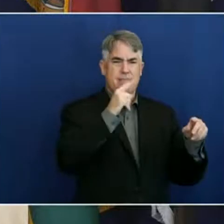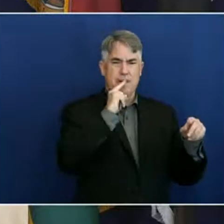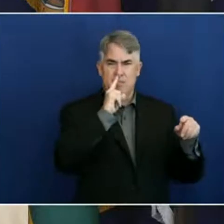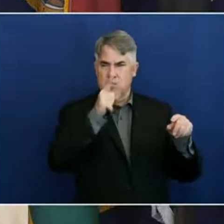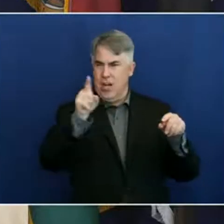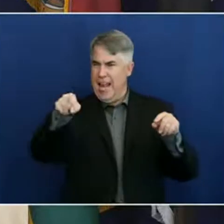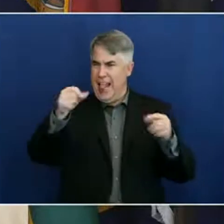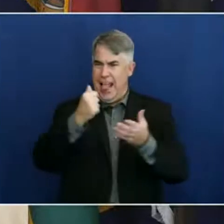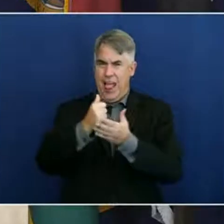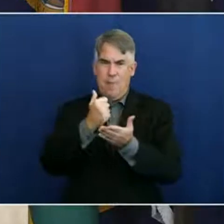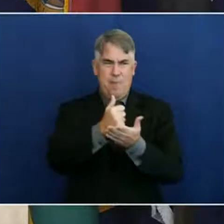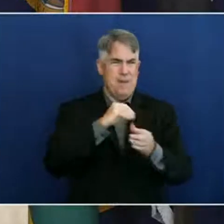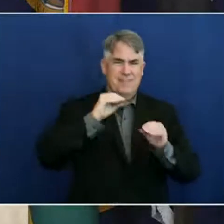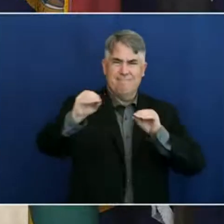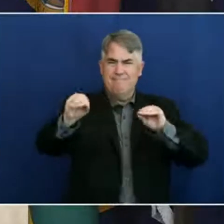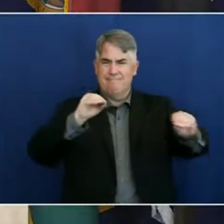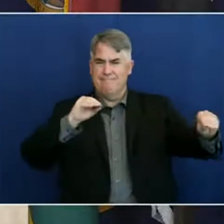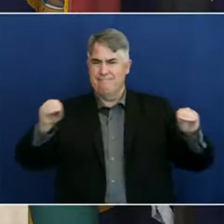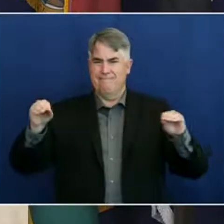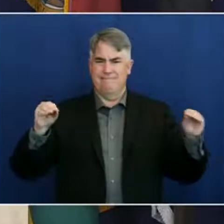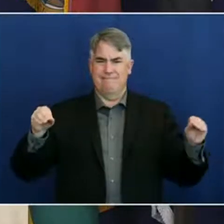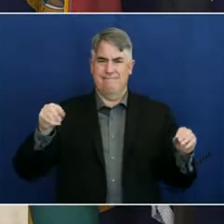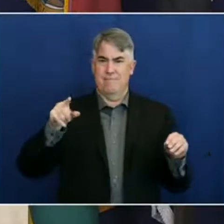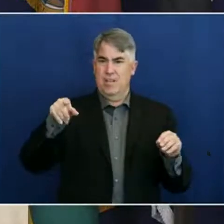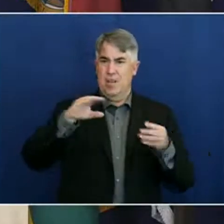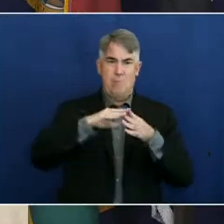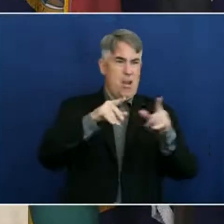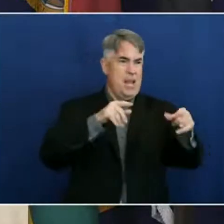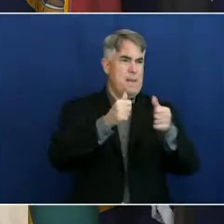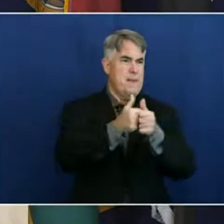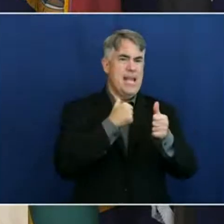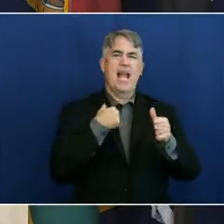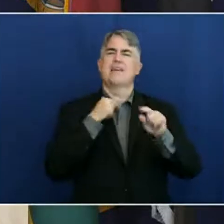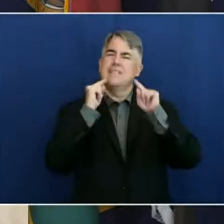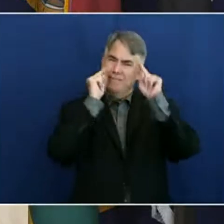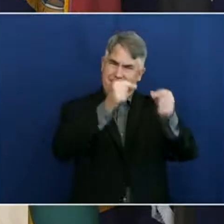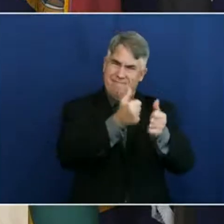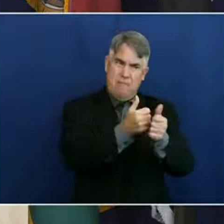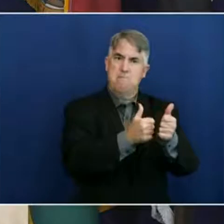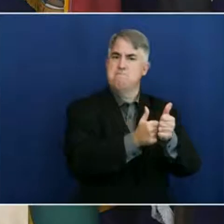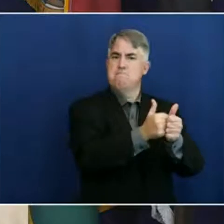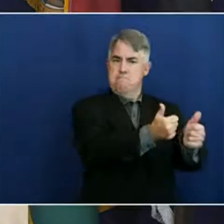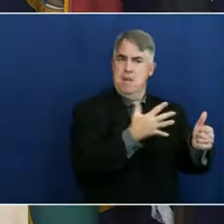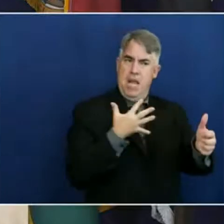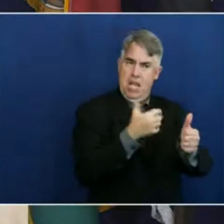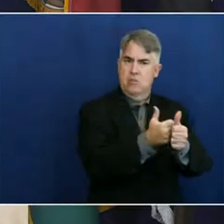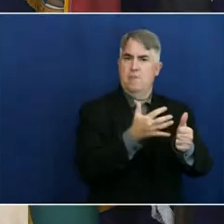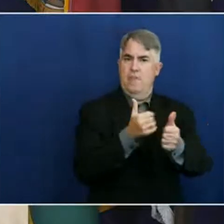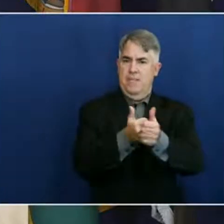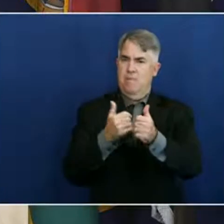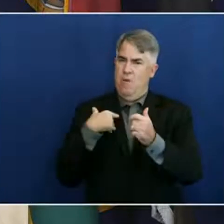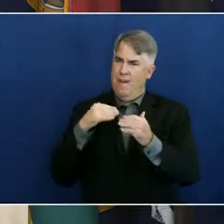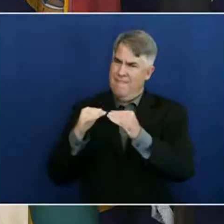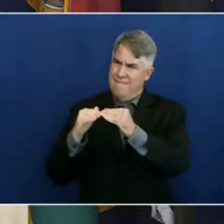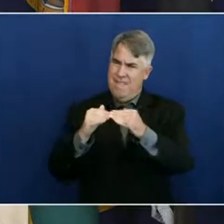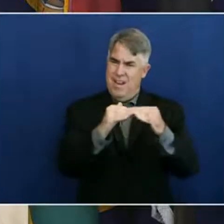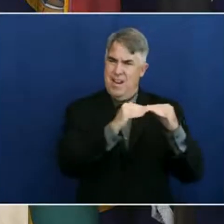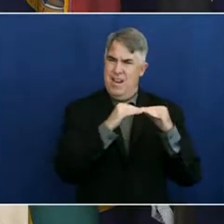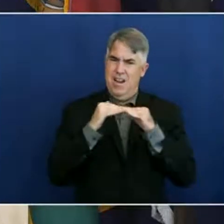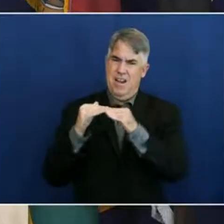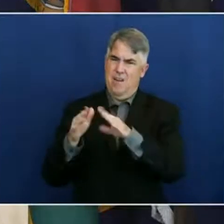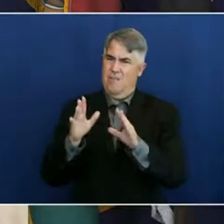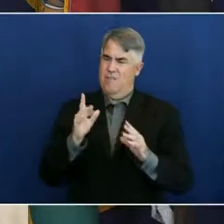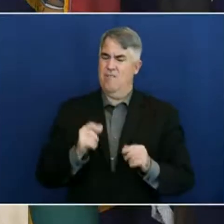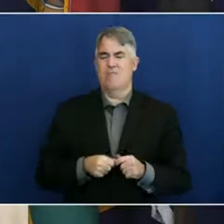to reach these communities that are behind and ensure that there's equitable distribution of the vaccine across the county, We want to make sure that